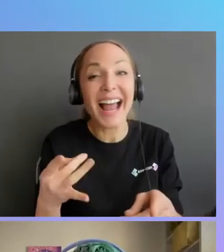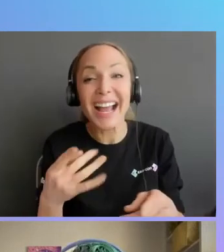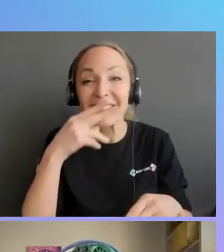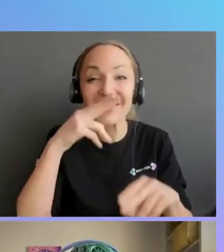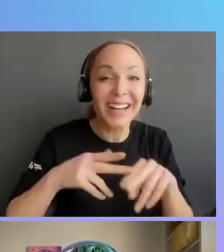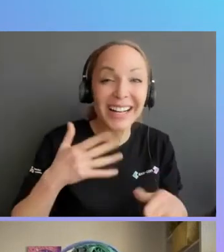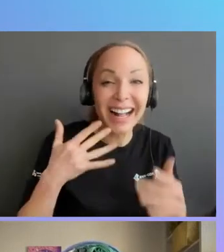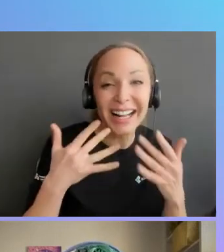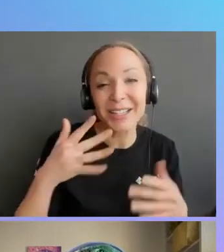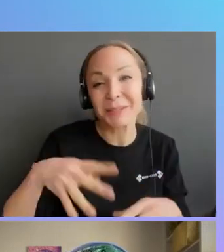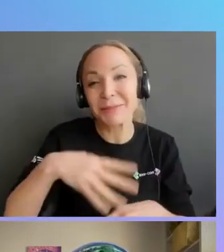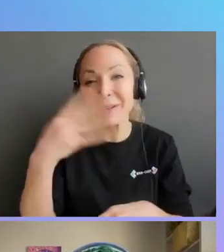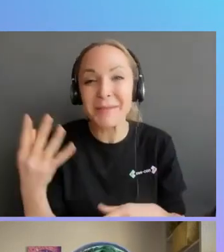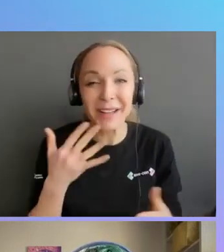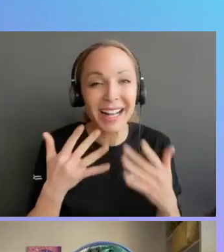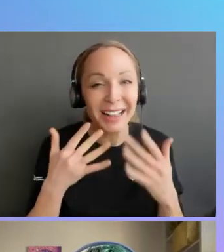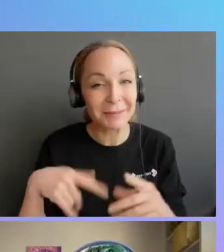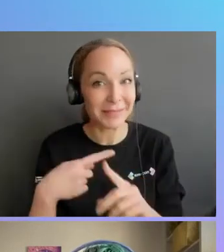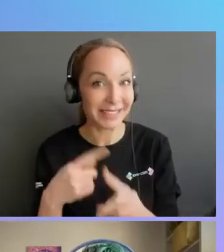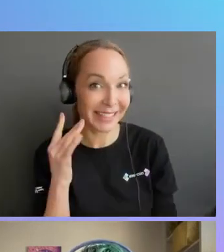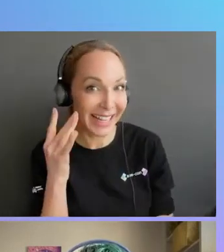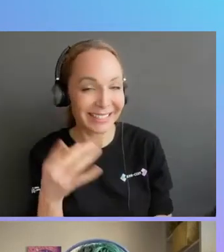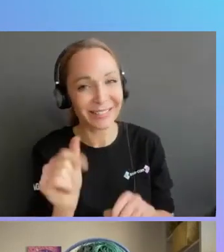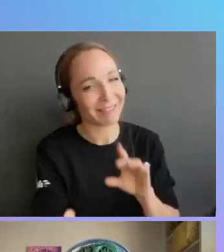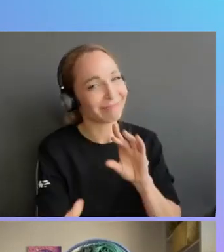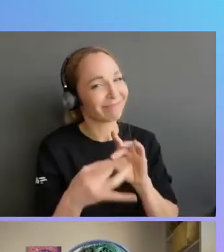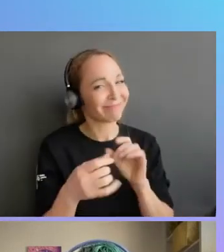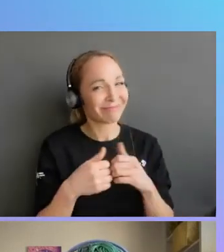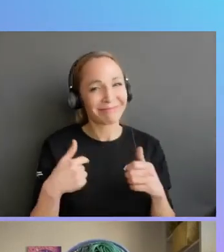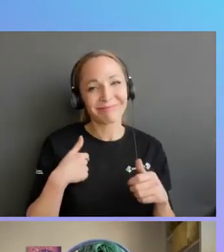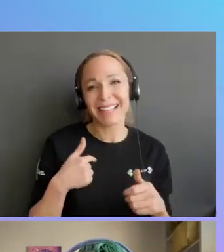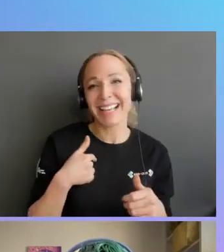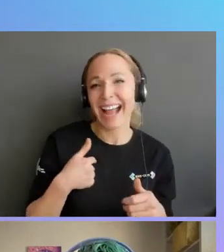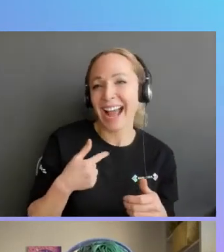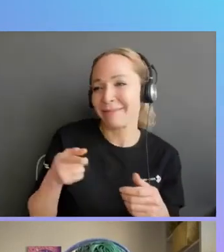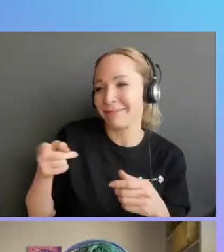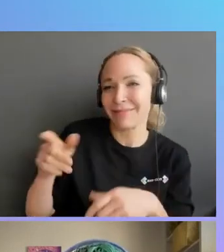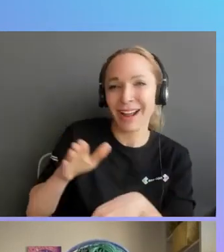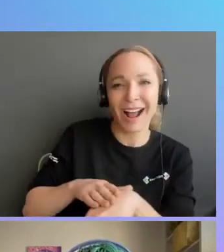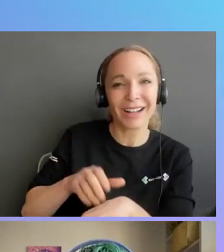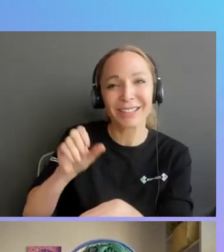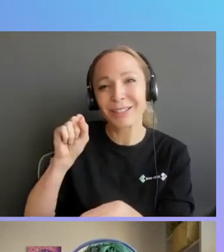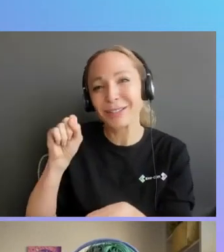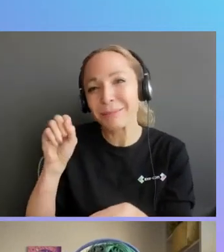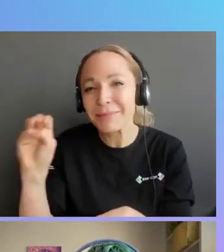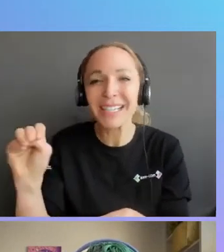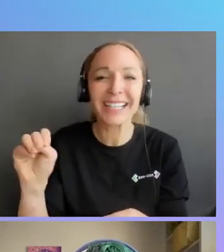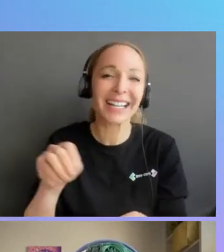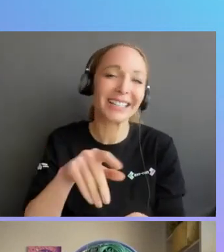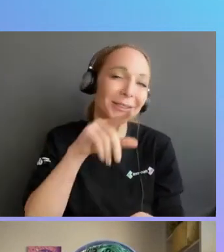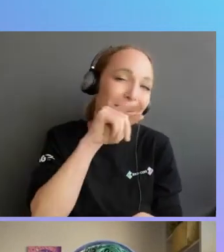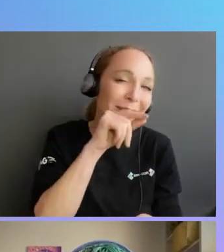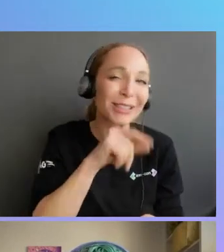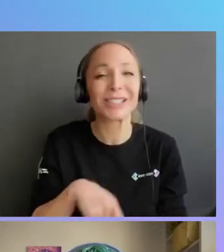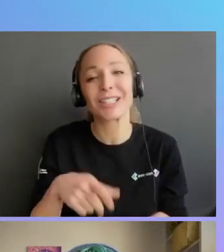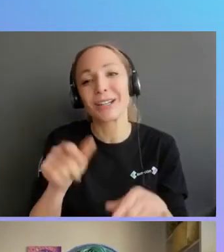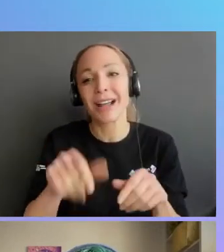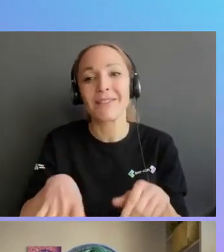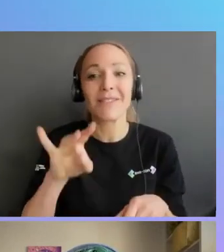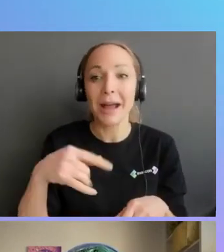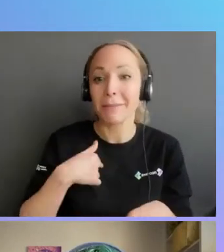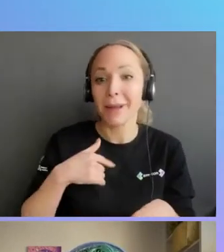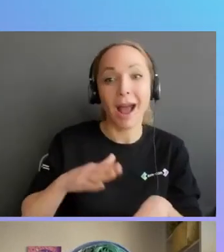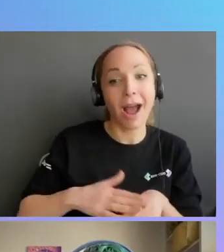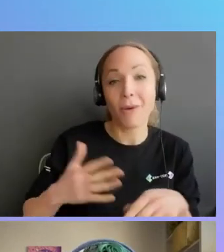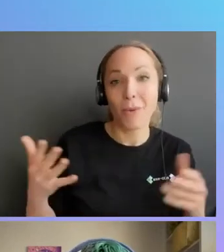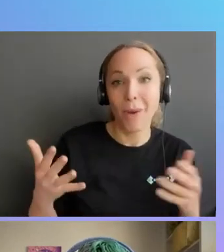and connect. I am available. I'm on kind of a lot of the social media platforms. So on Twitter and YouTube, you can find me at ryamtube,